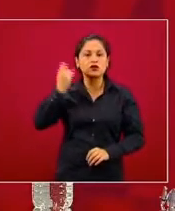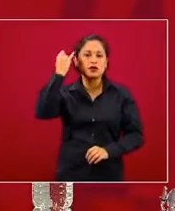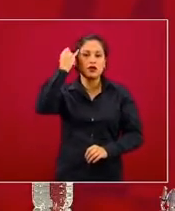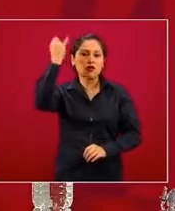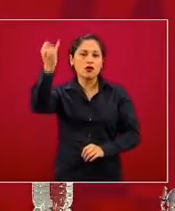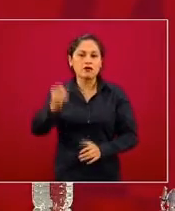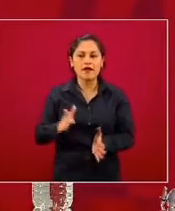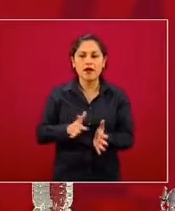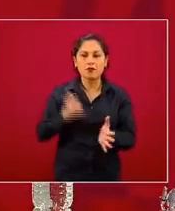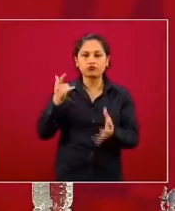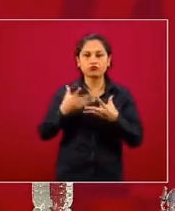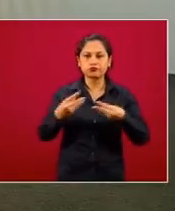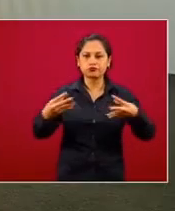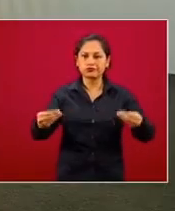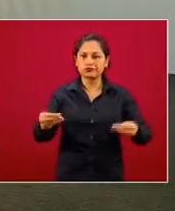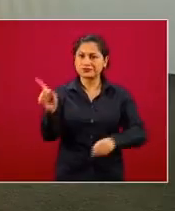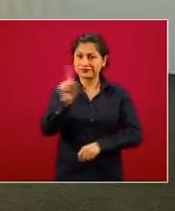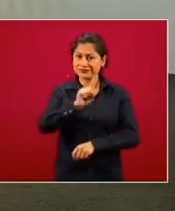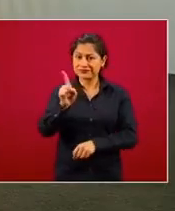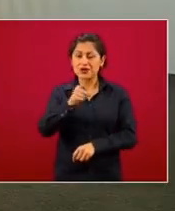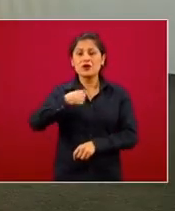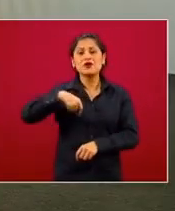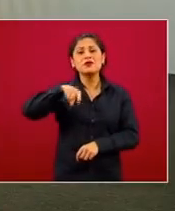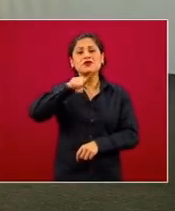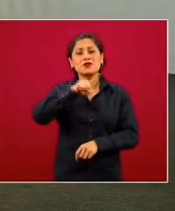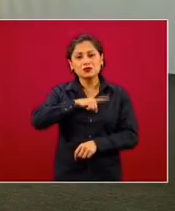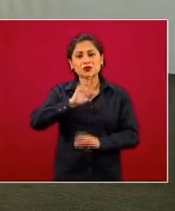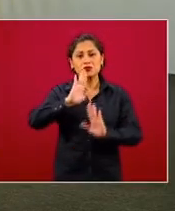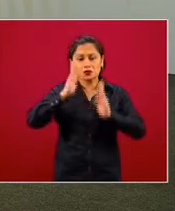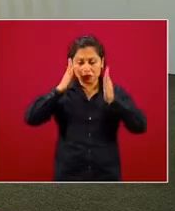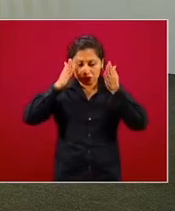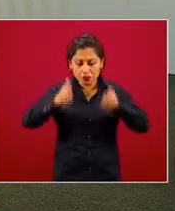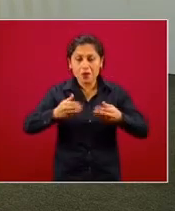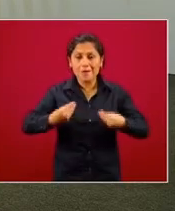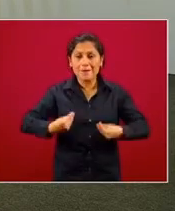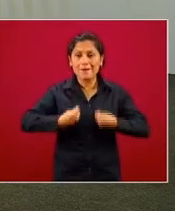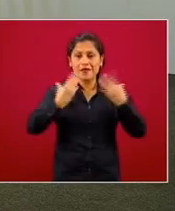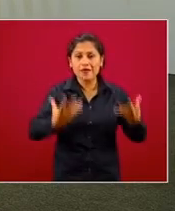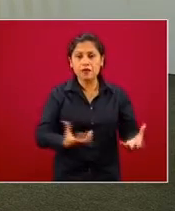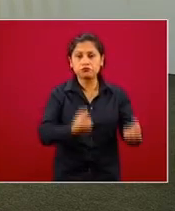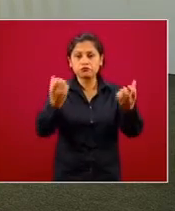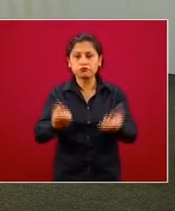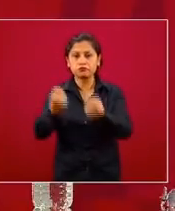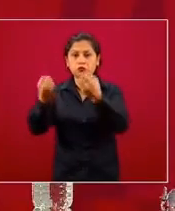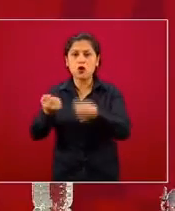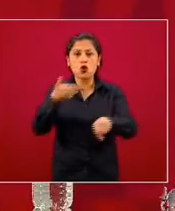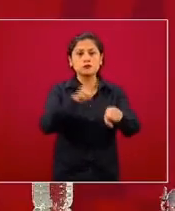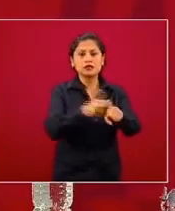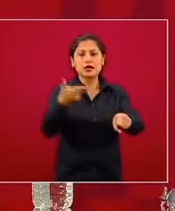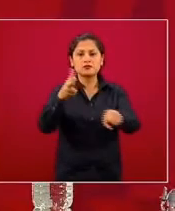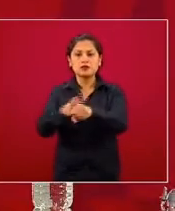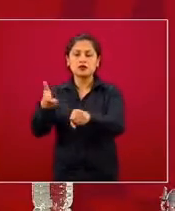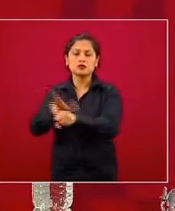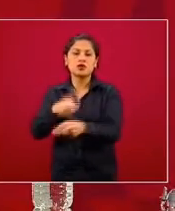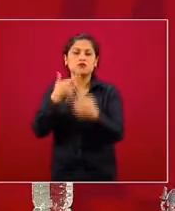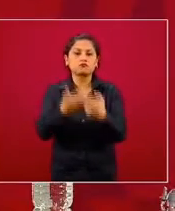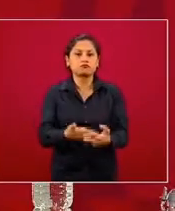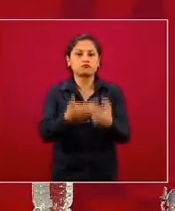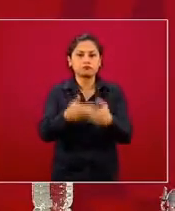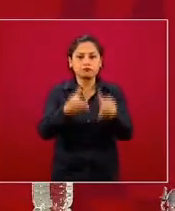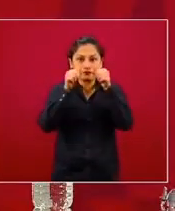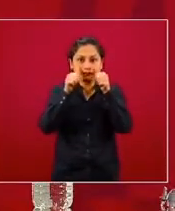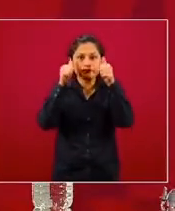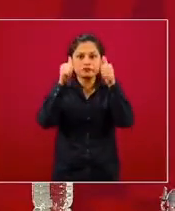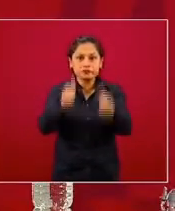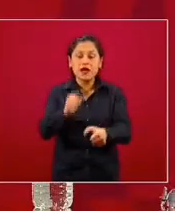way. Our interest is to save lives and to have enough available beds in hospitals and to generate enough